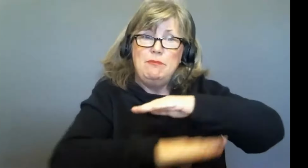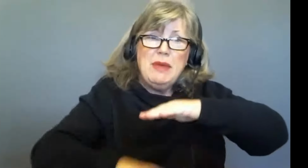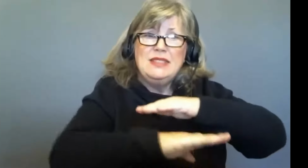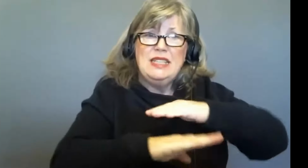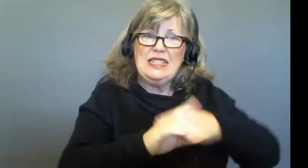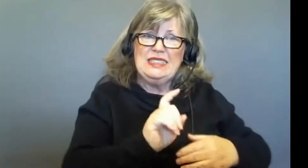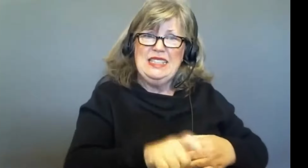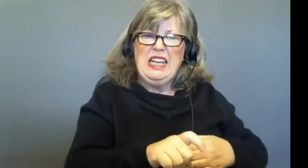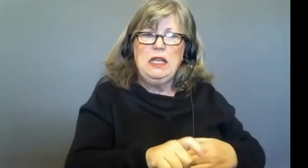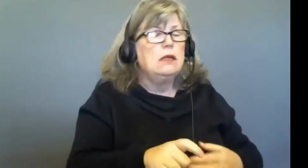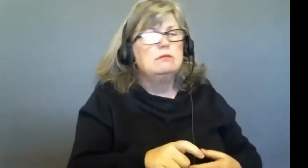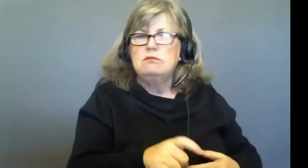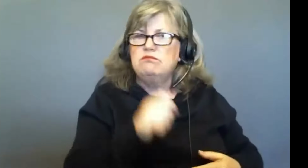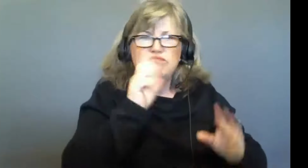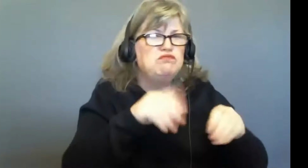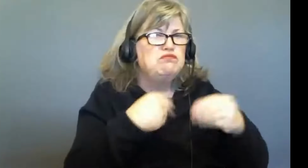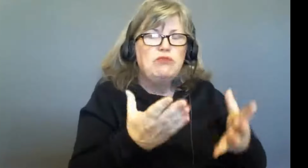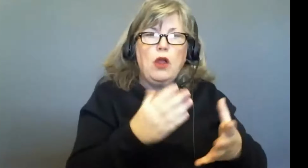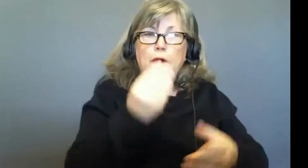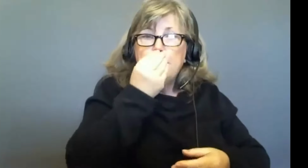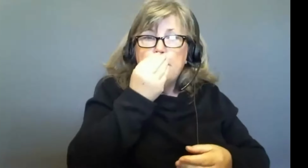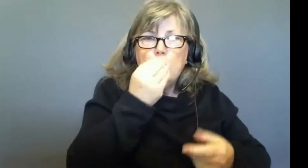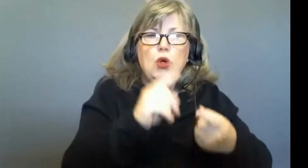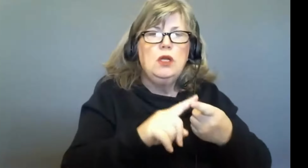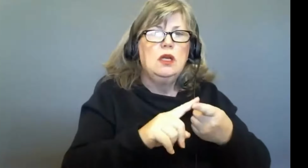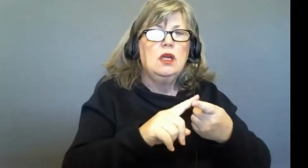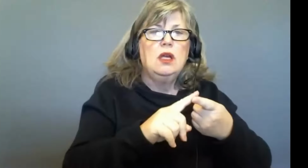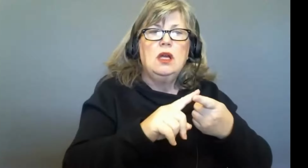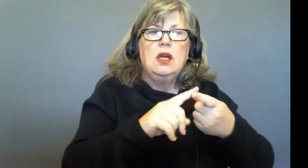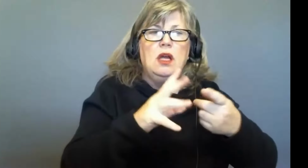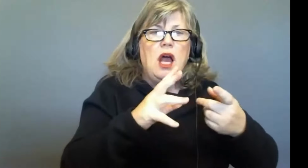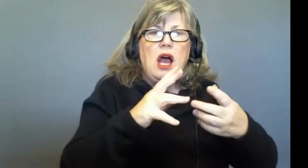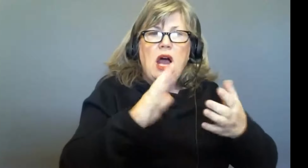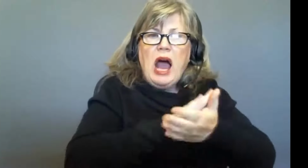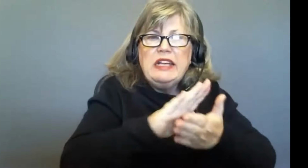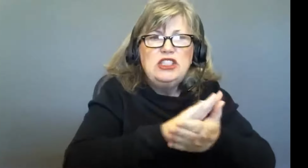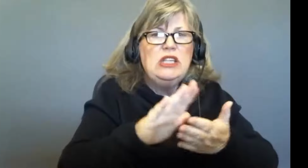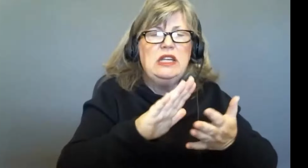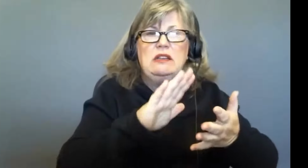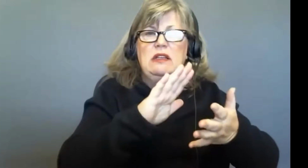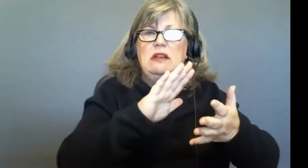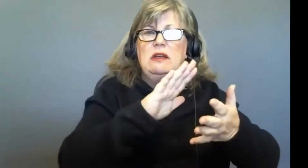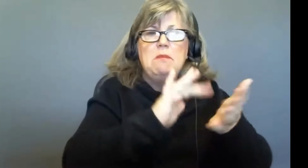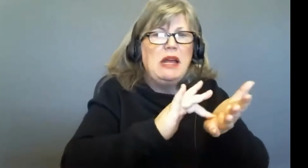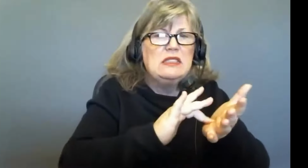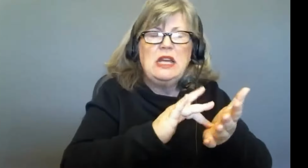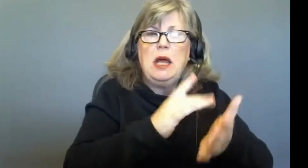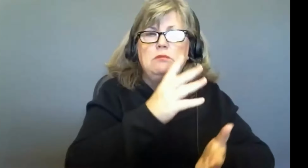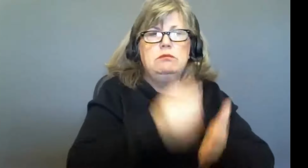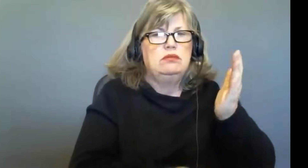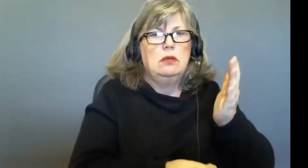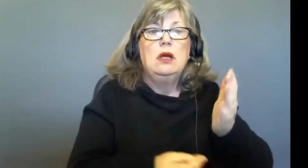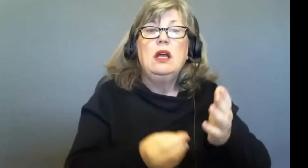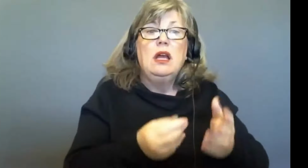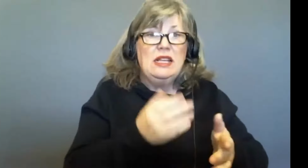met: food, hydration, hygiene. There's been also a shortage of staff. That's why the Army